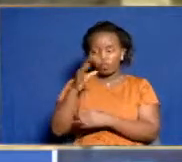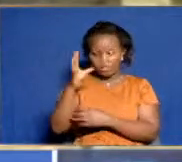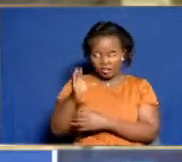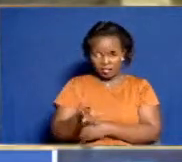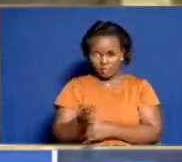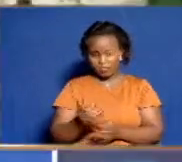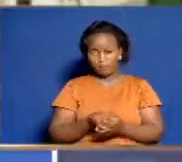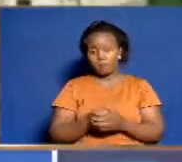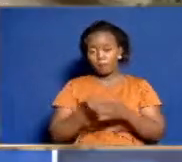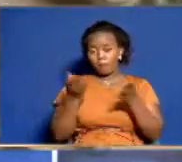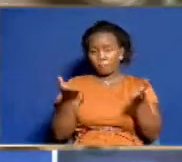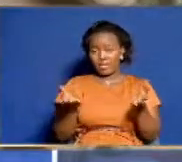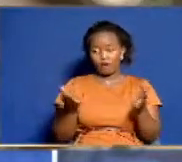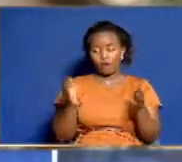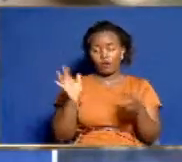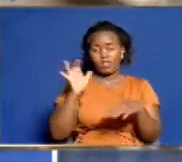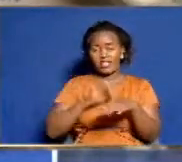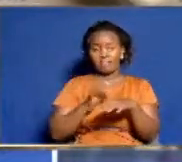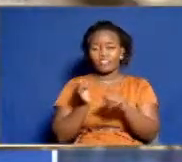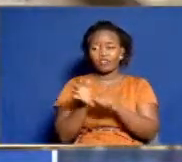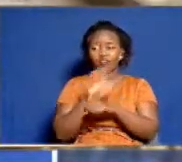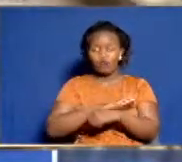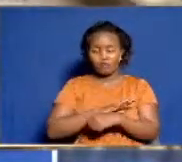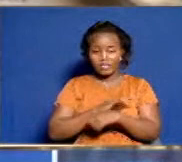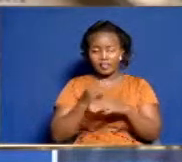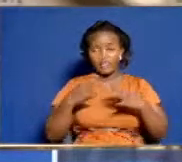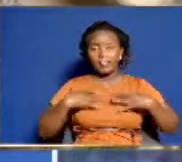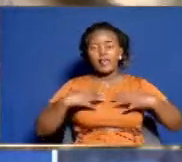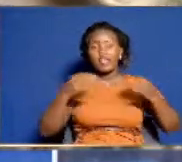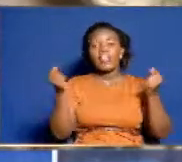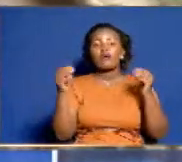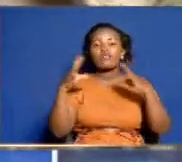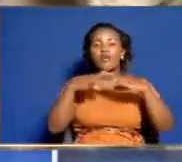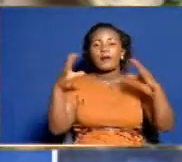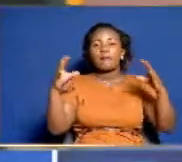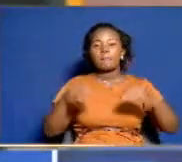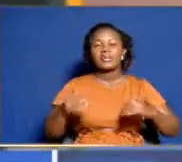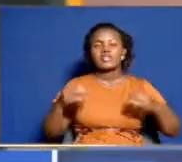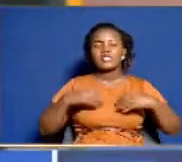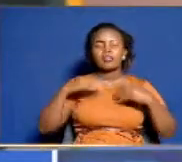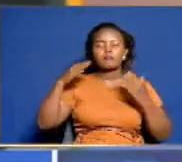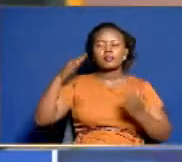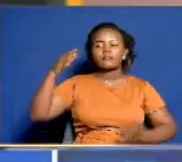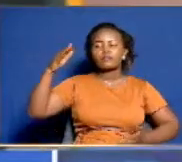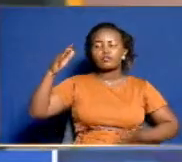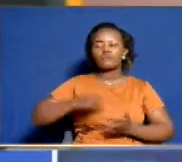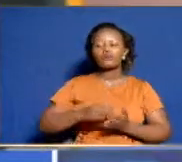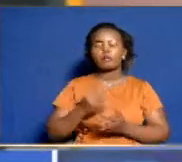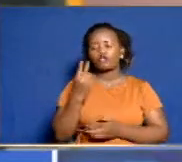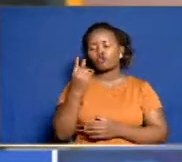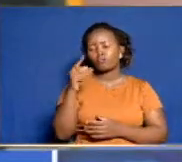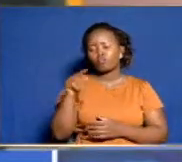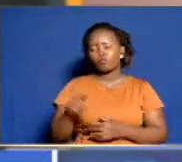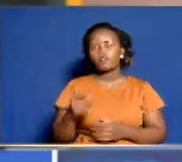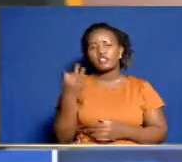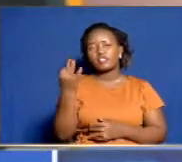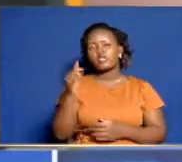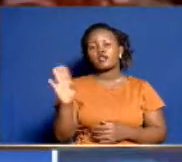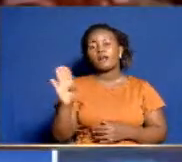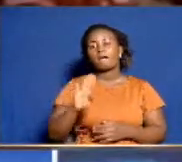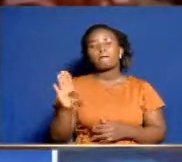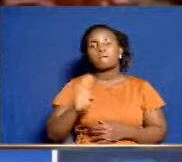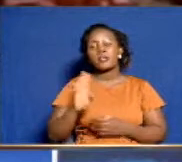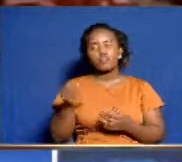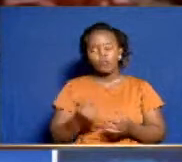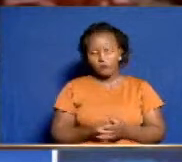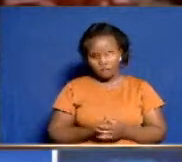Owing to COVID-19, the universal health coverage budget has been reduced by 2.3 billion shillings. In